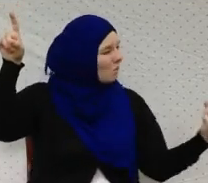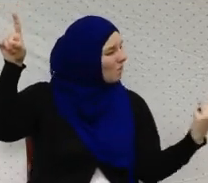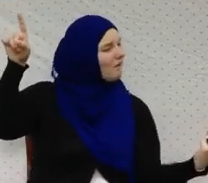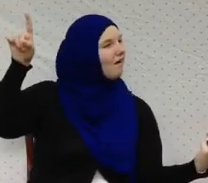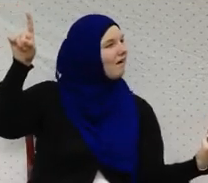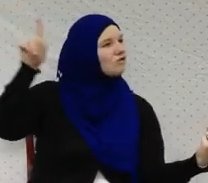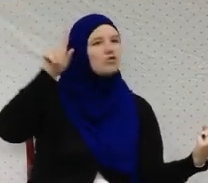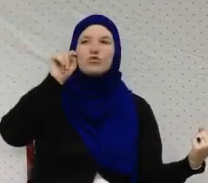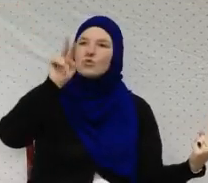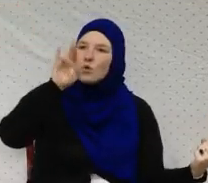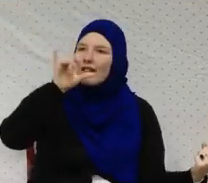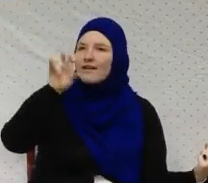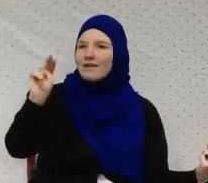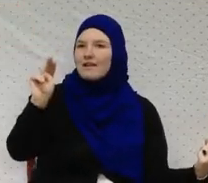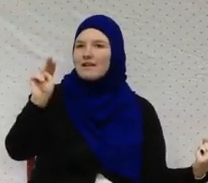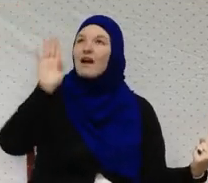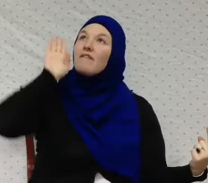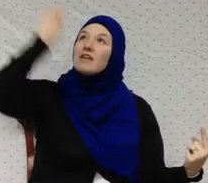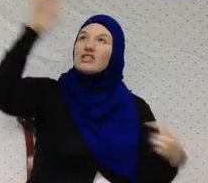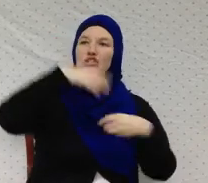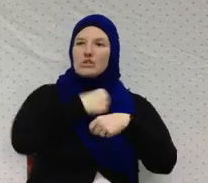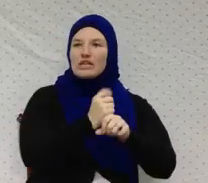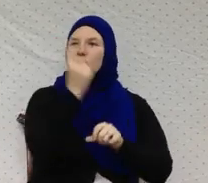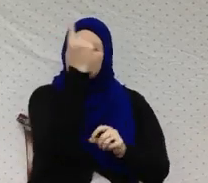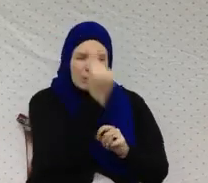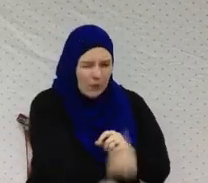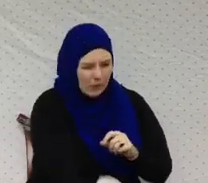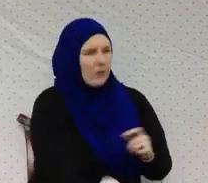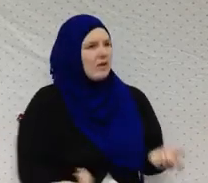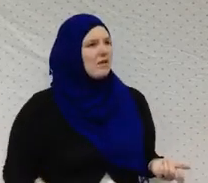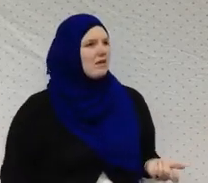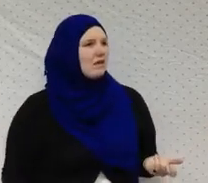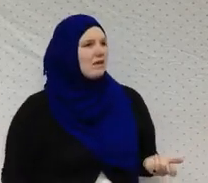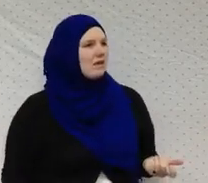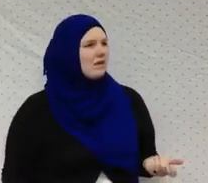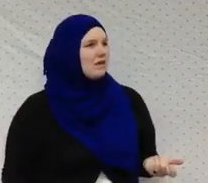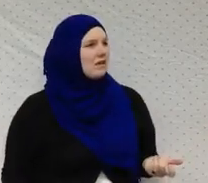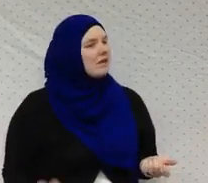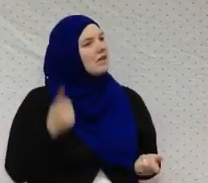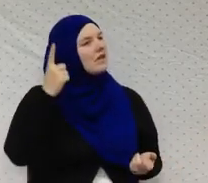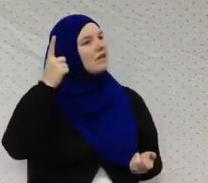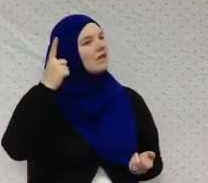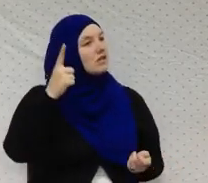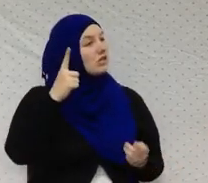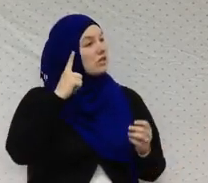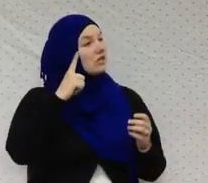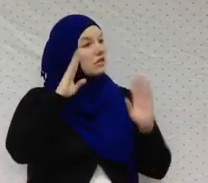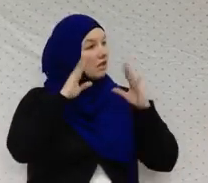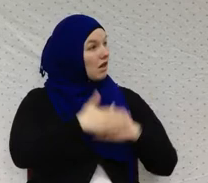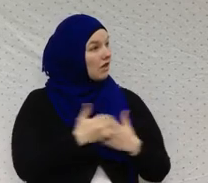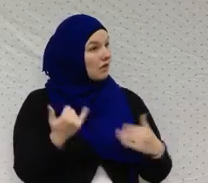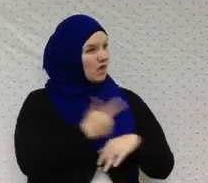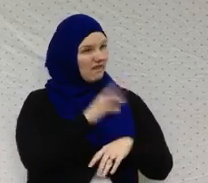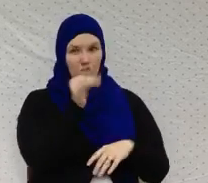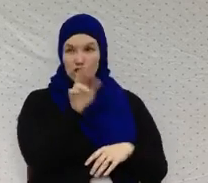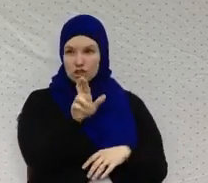are one of trillions of His creations over the ages. I was making